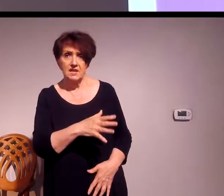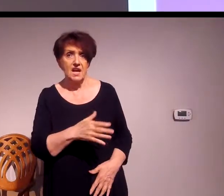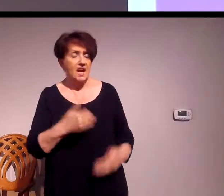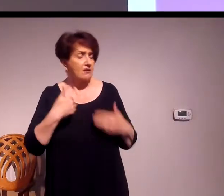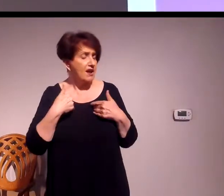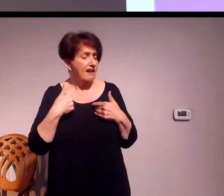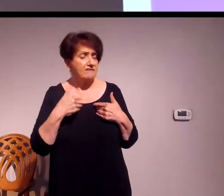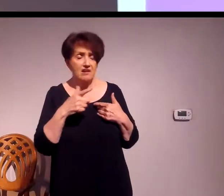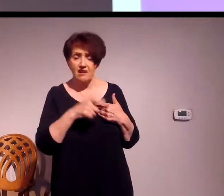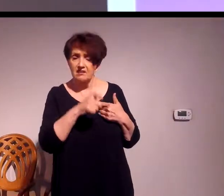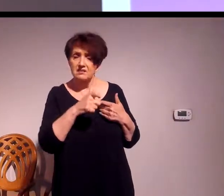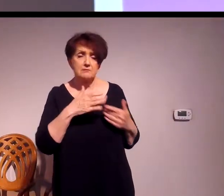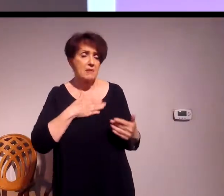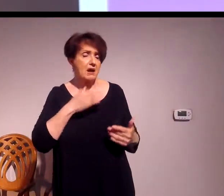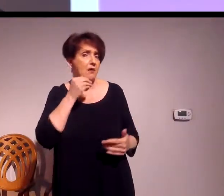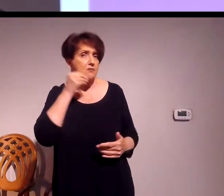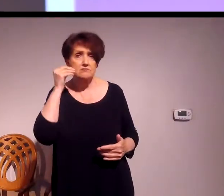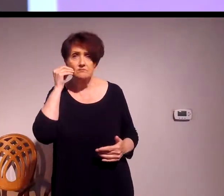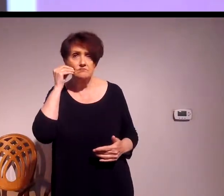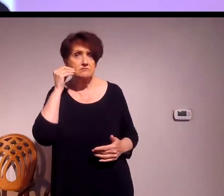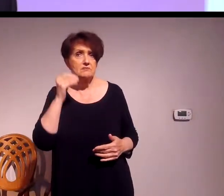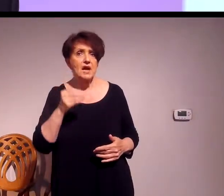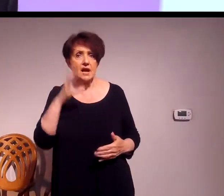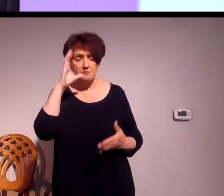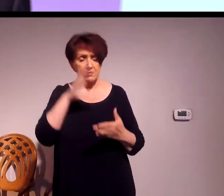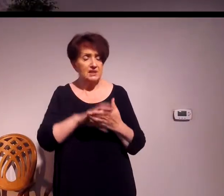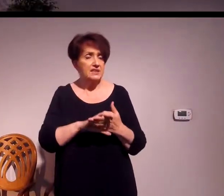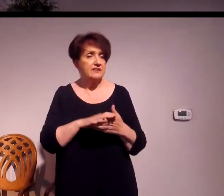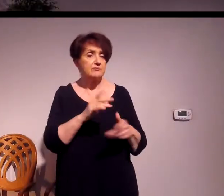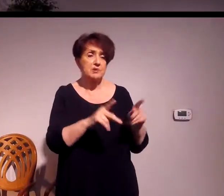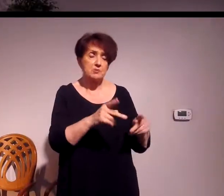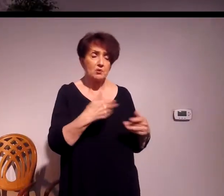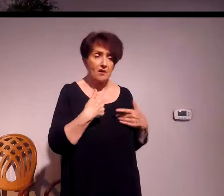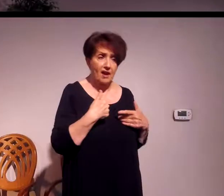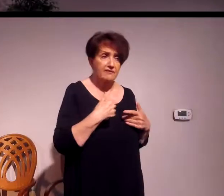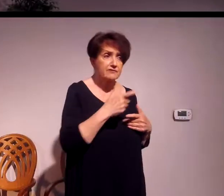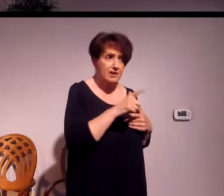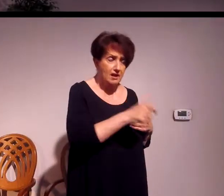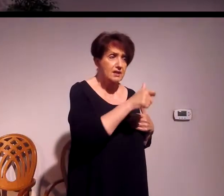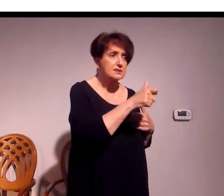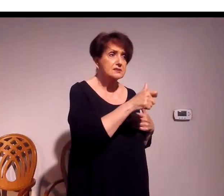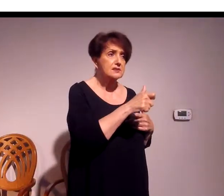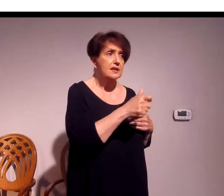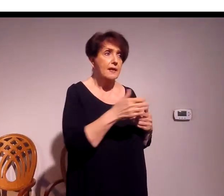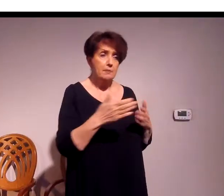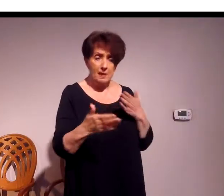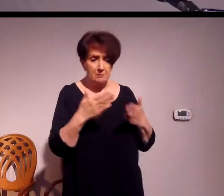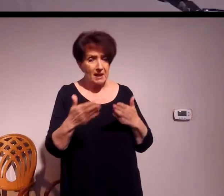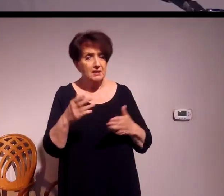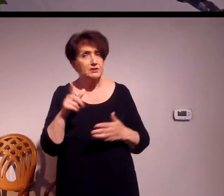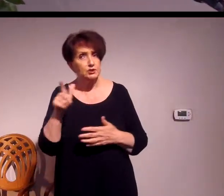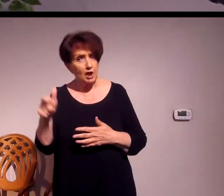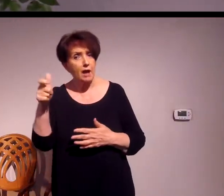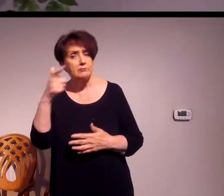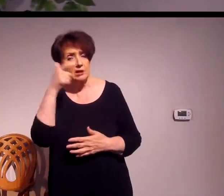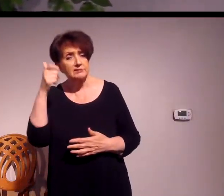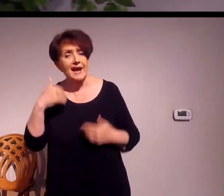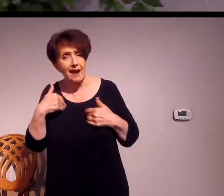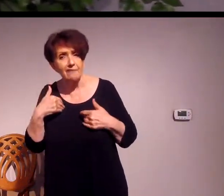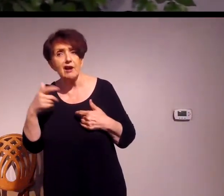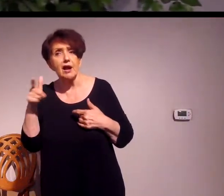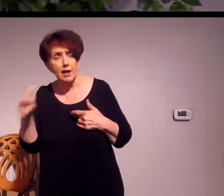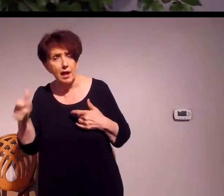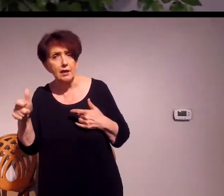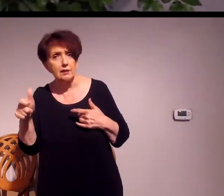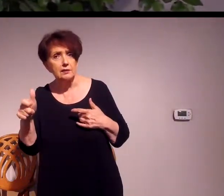in my house, okay? I've always believed that people who have guns are more likely to get shot because they got a gun. And they're more likely to lose their